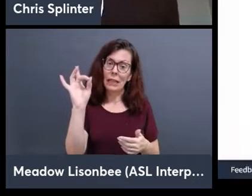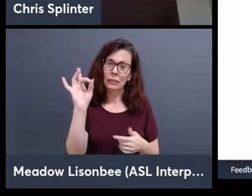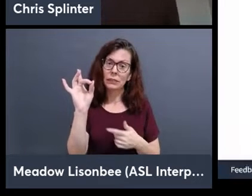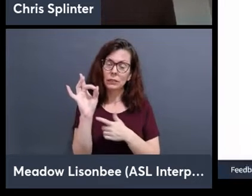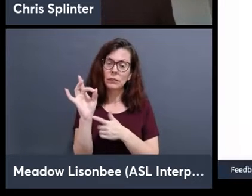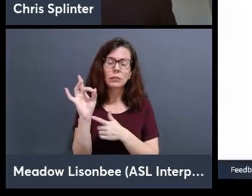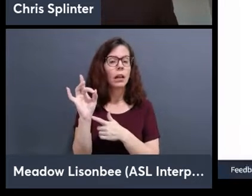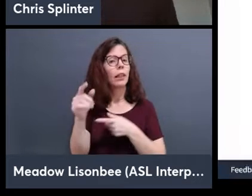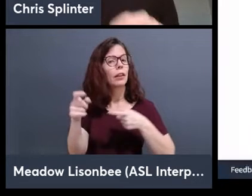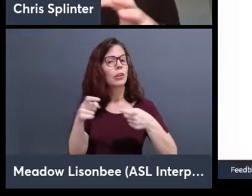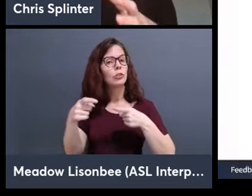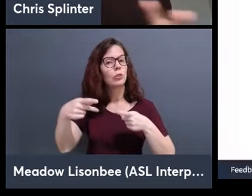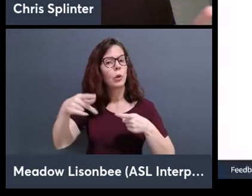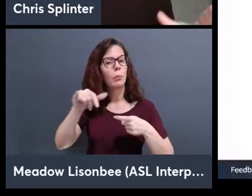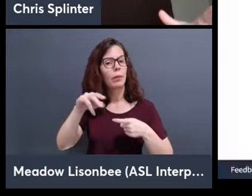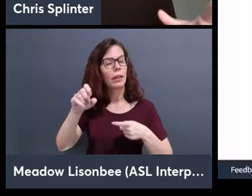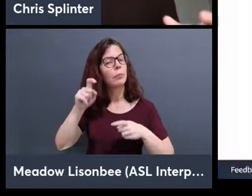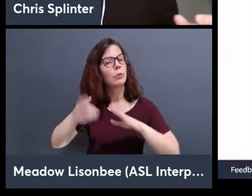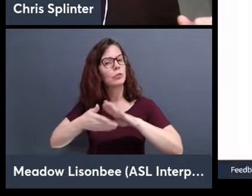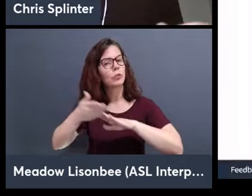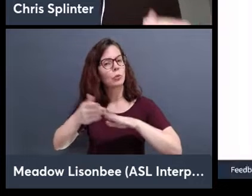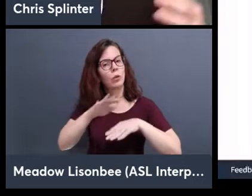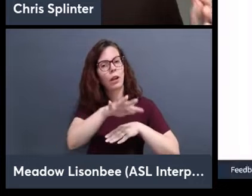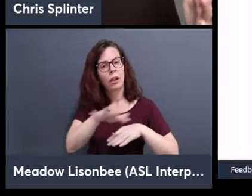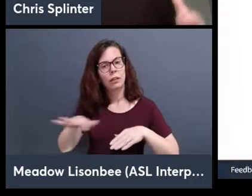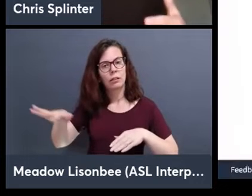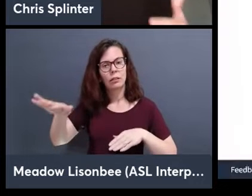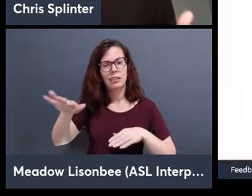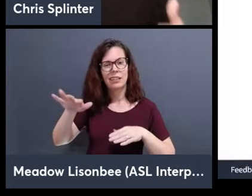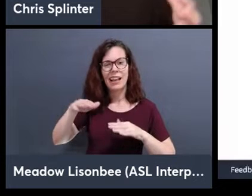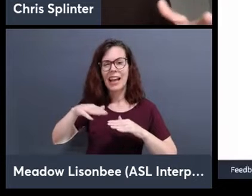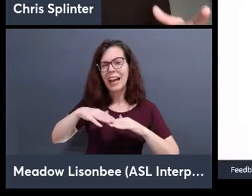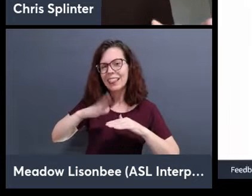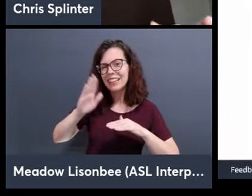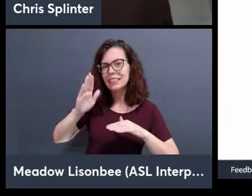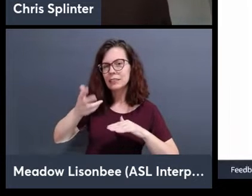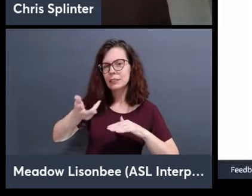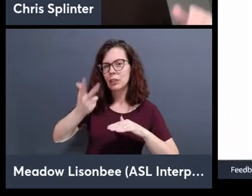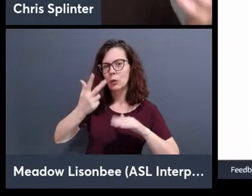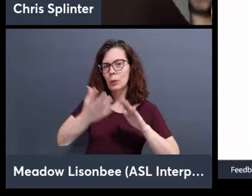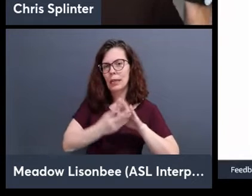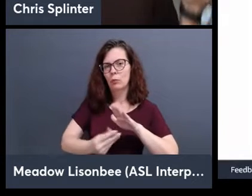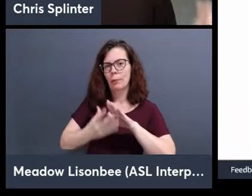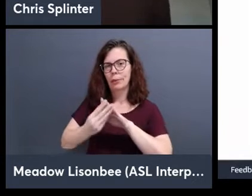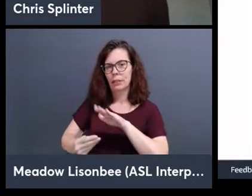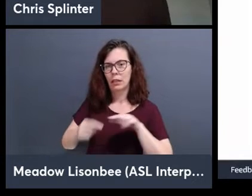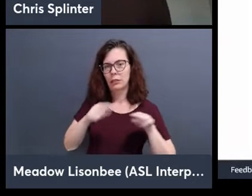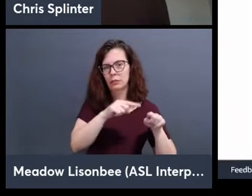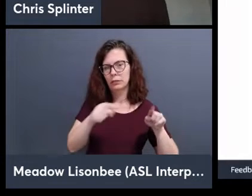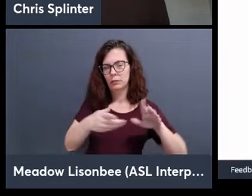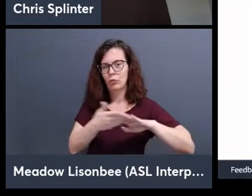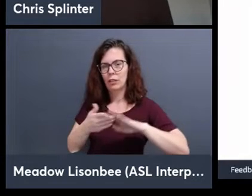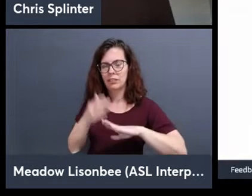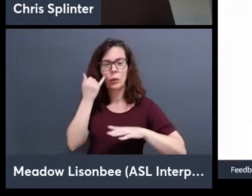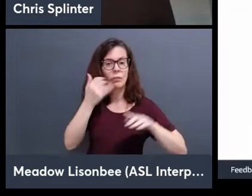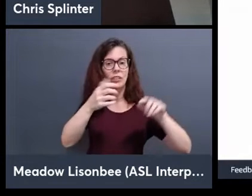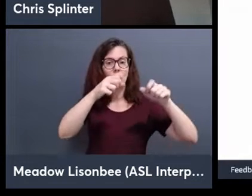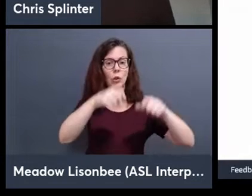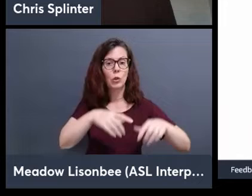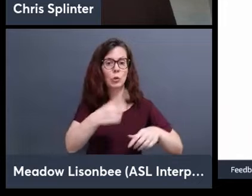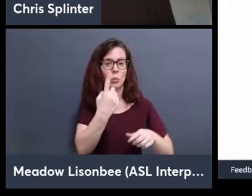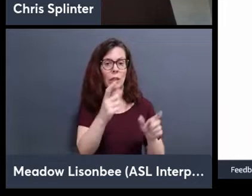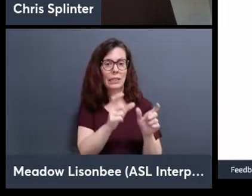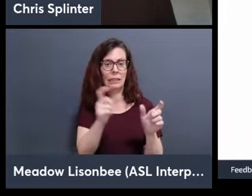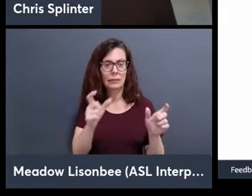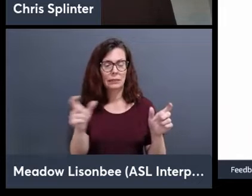the control plane should run across at least 3 replicas so that if you lose one of the instances,